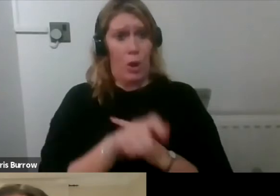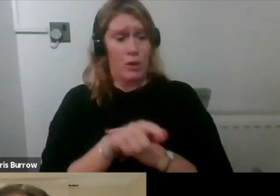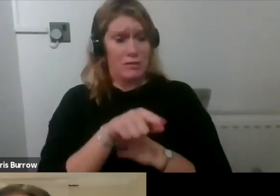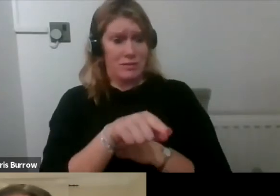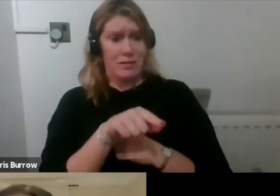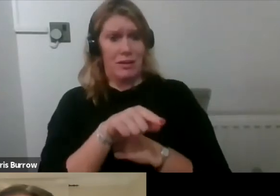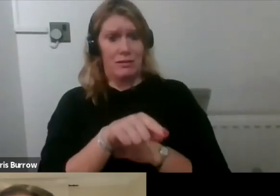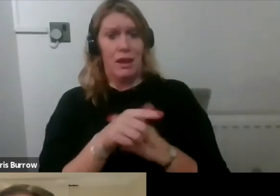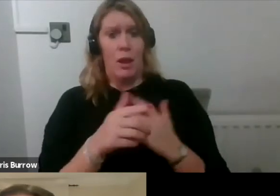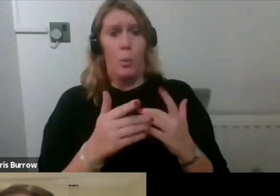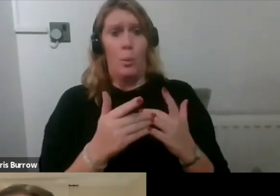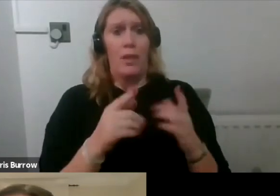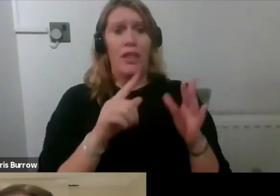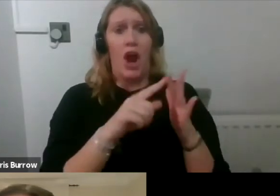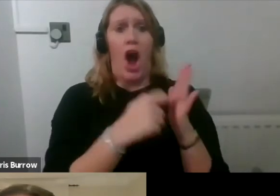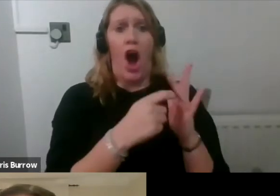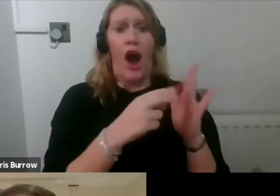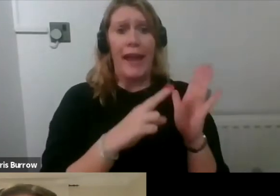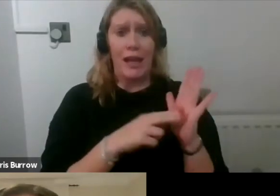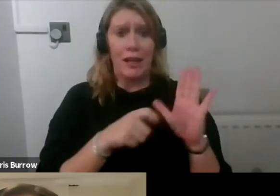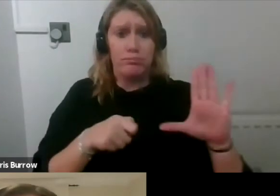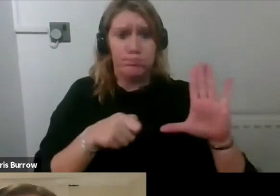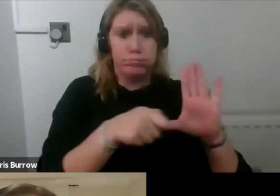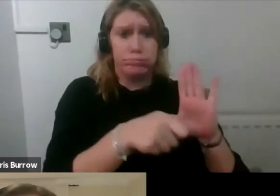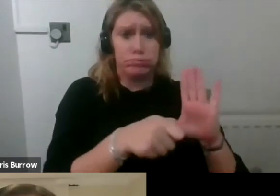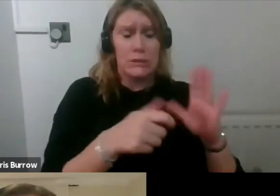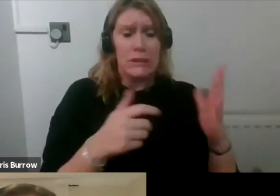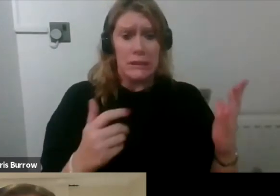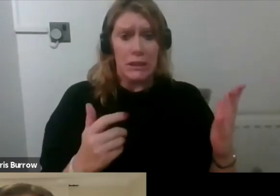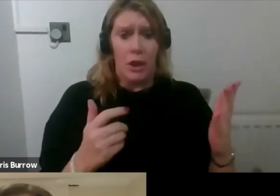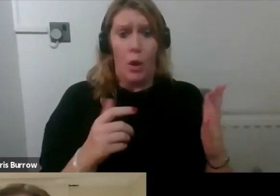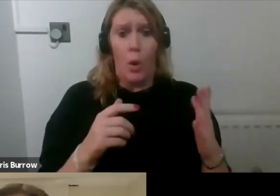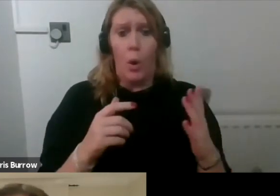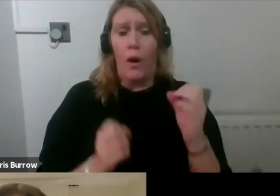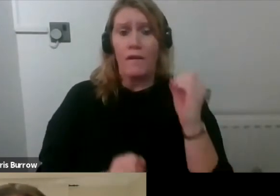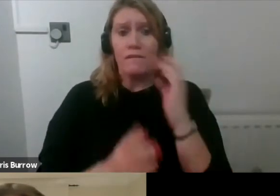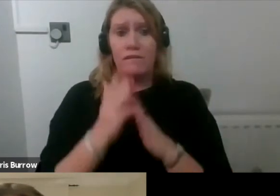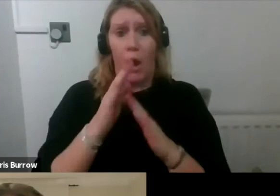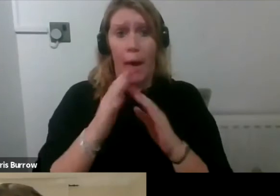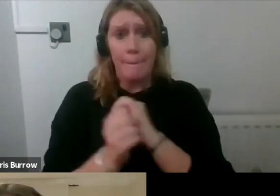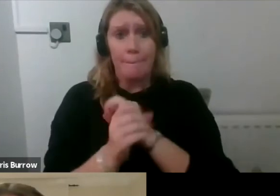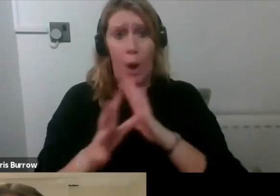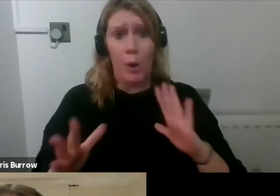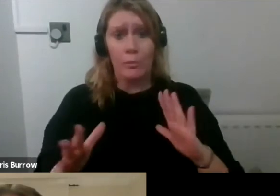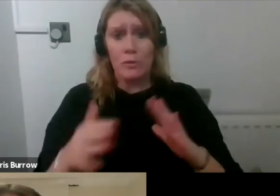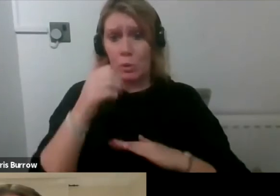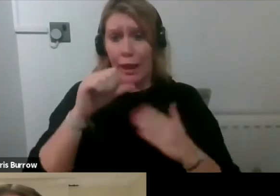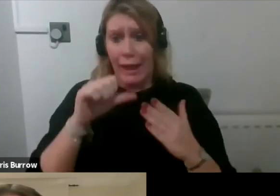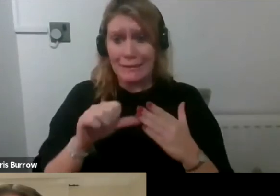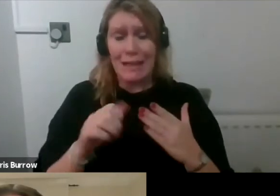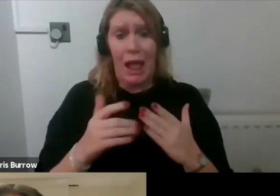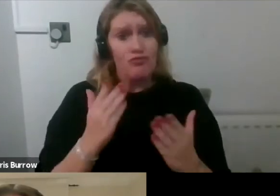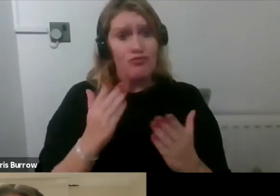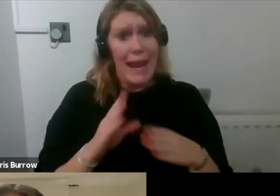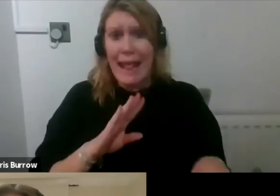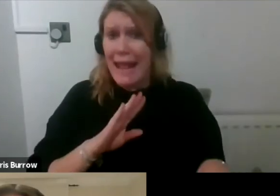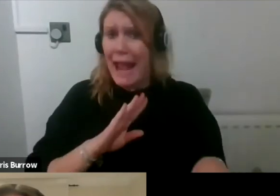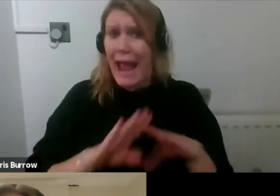eye, and they sent fire bombs, letter bombs in the post, things like, they're quite active kind